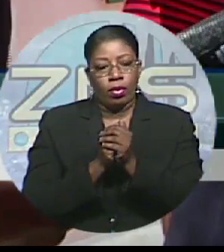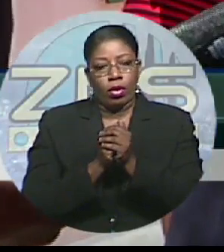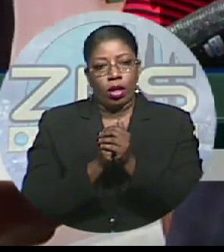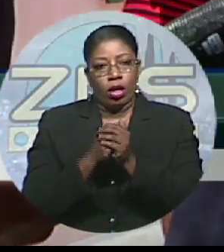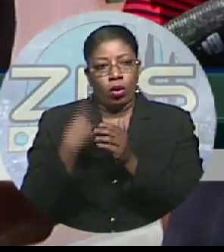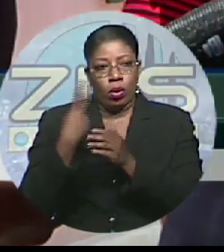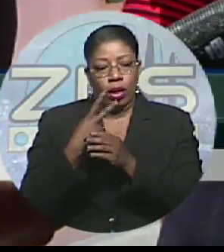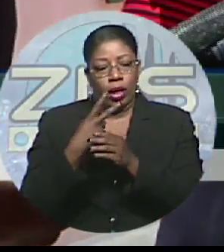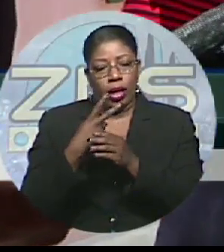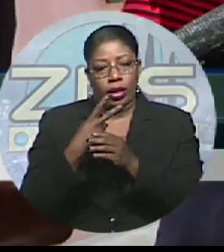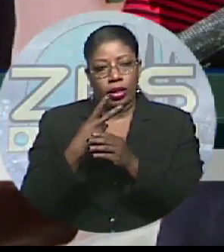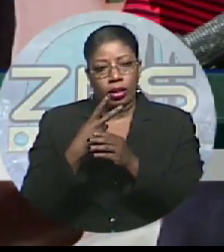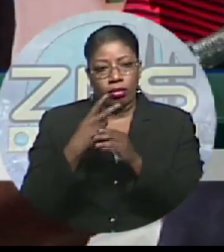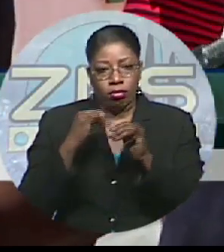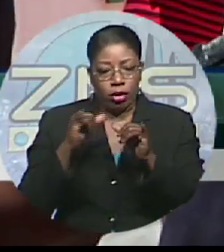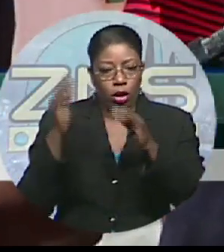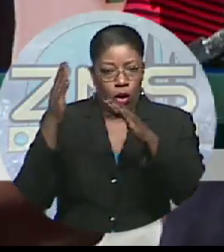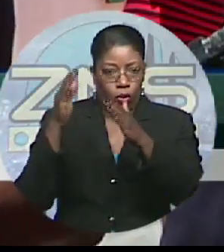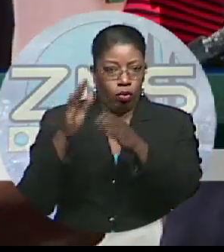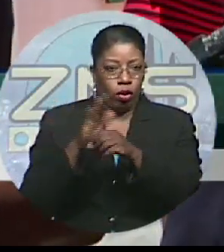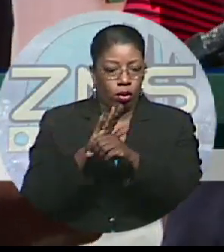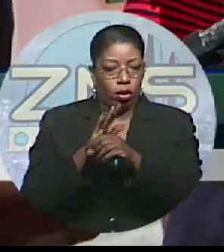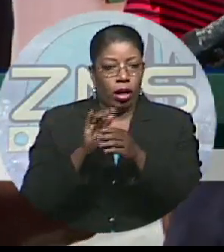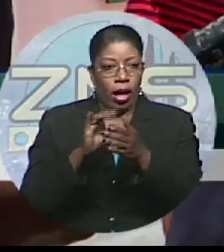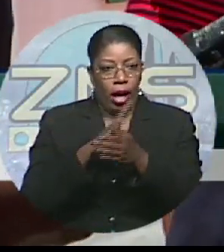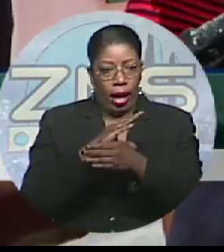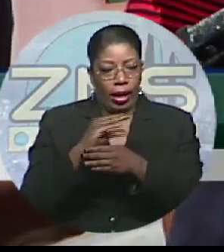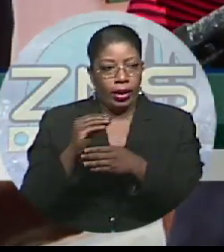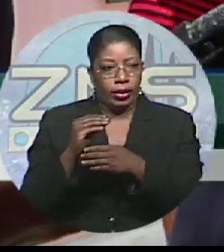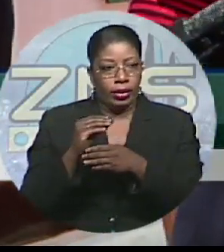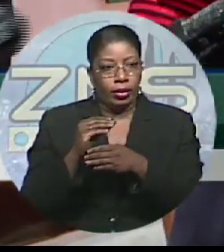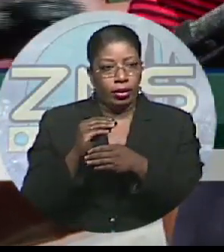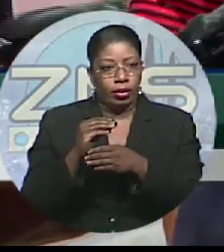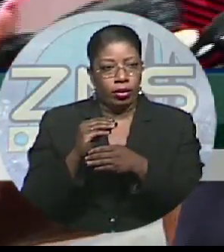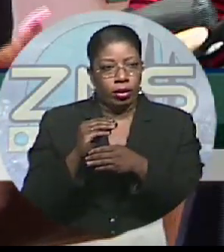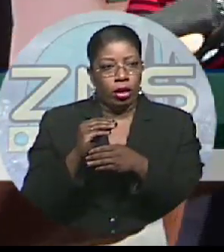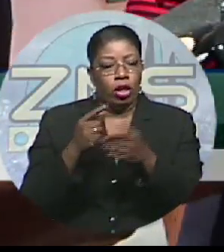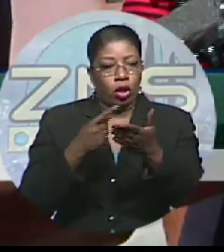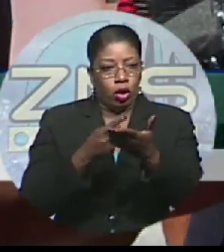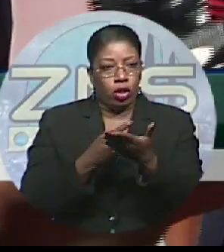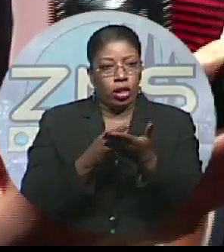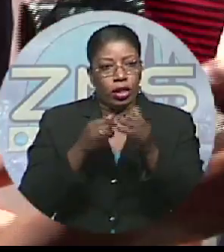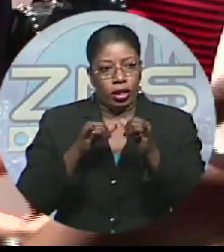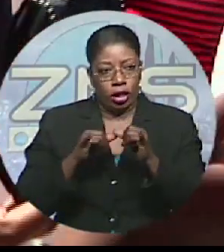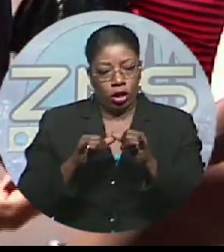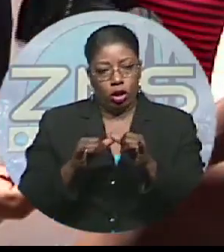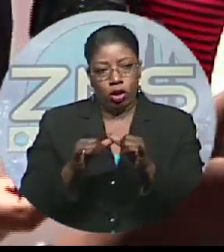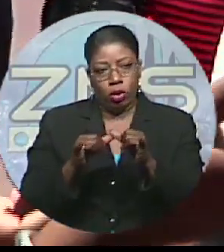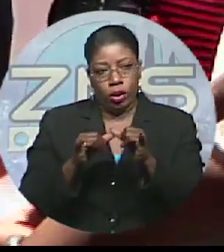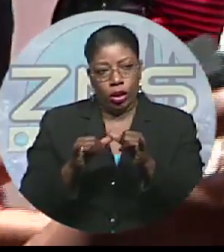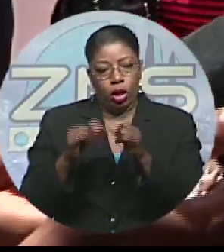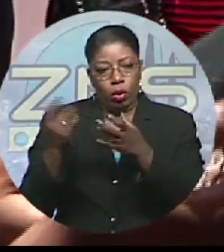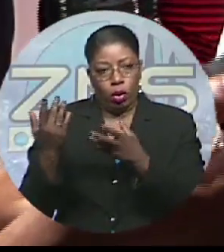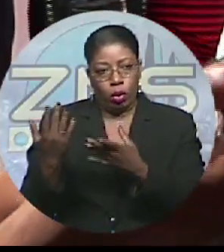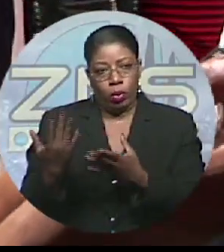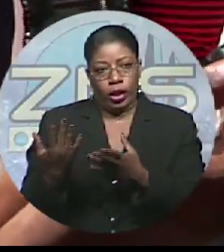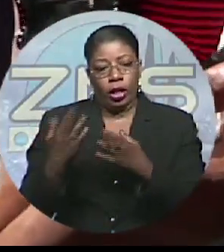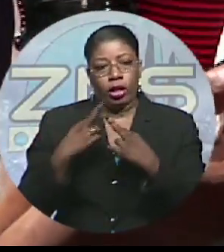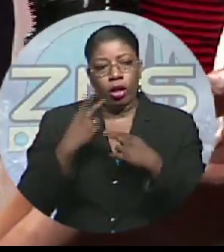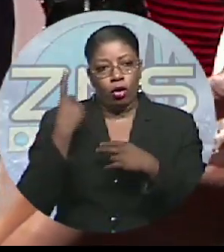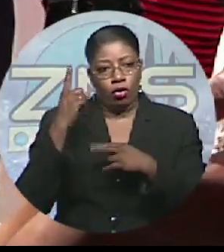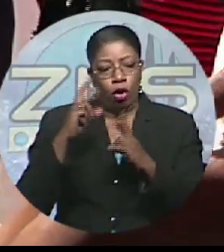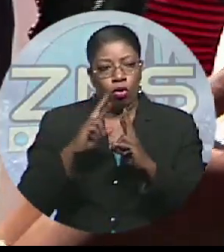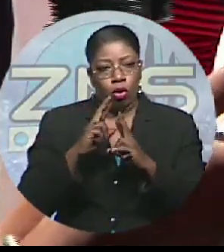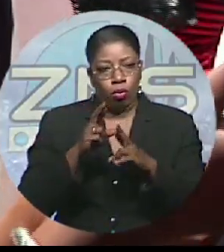still optimistic. But I know that the negotiations are continuing. We're waiting for a report,